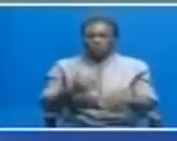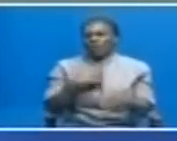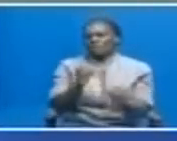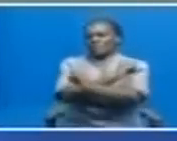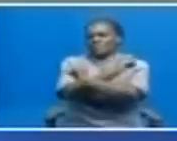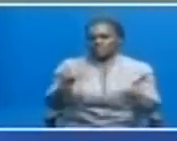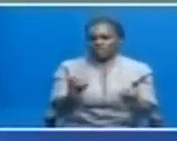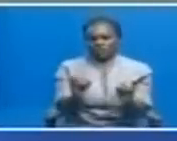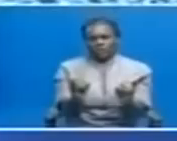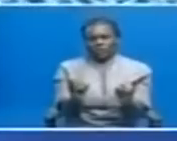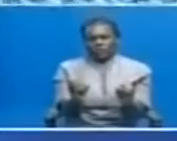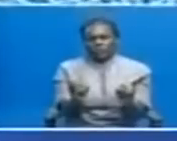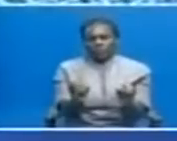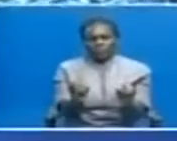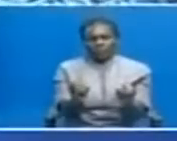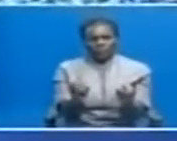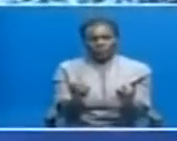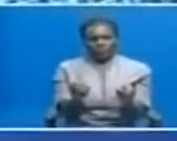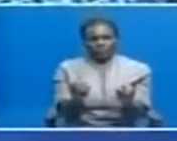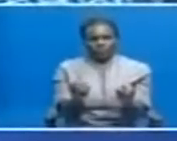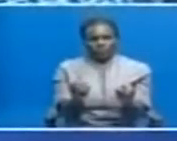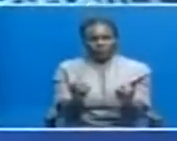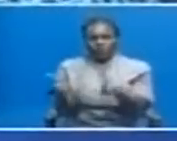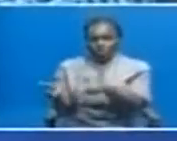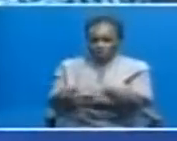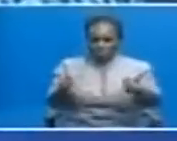rigging and vote mishandling, which are a common